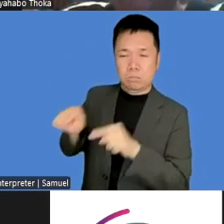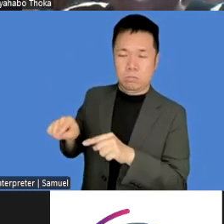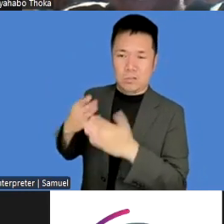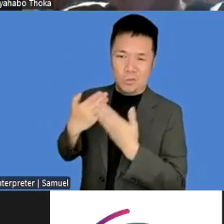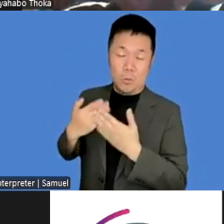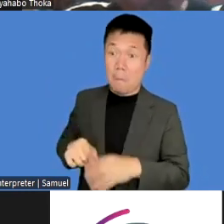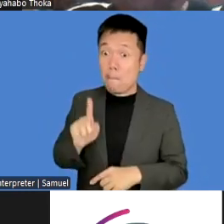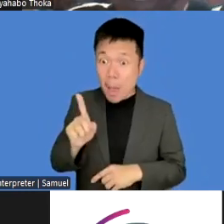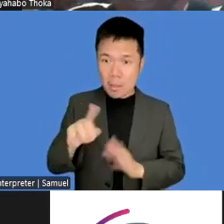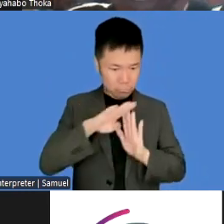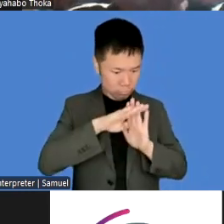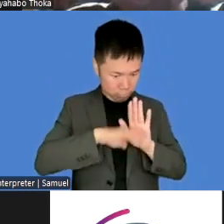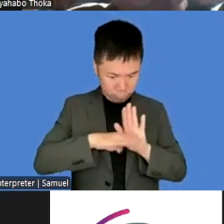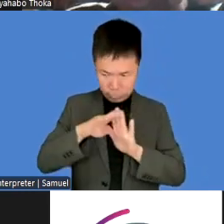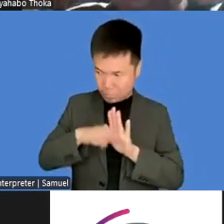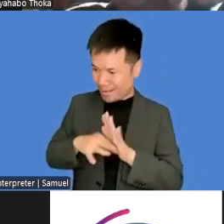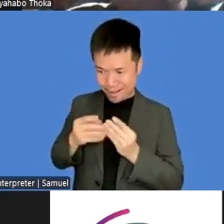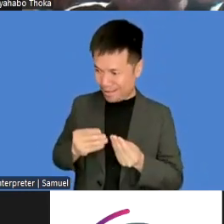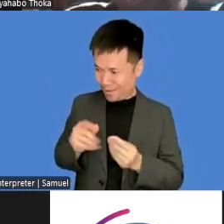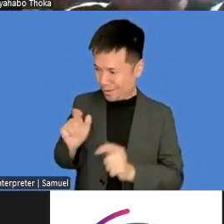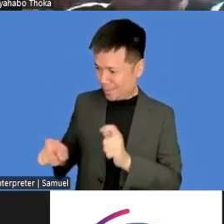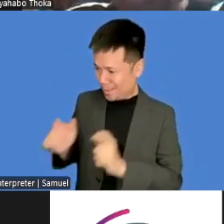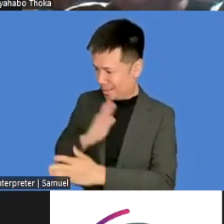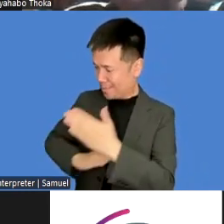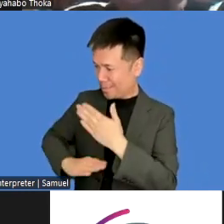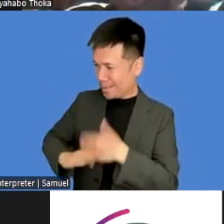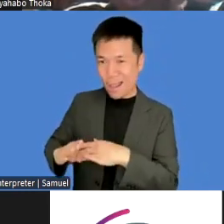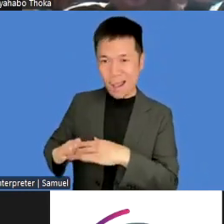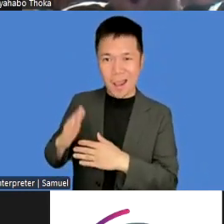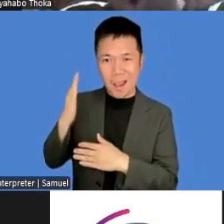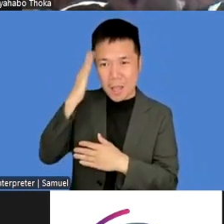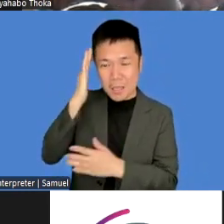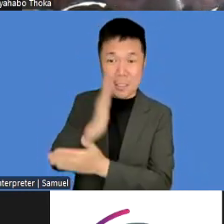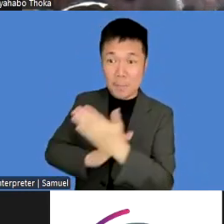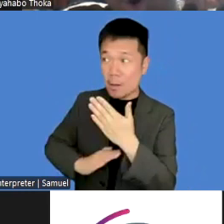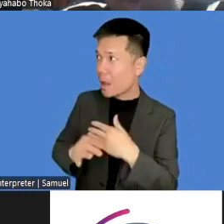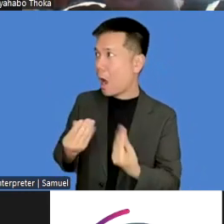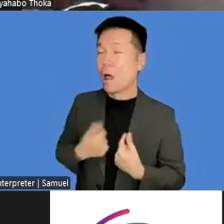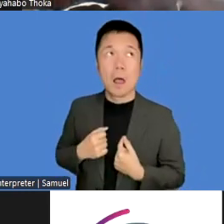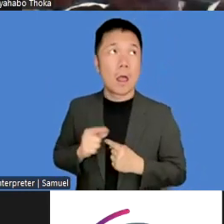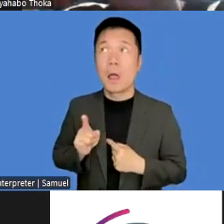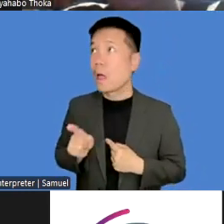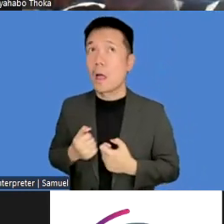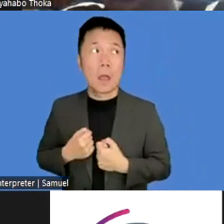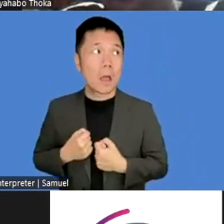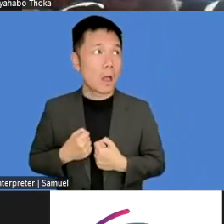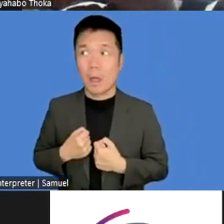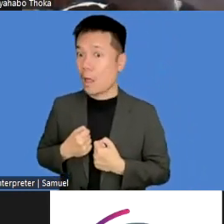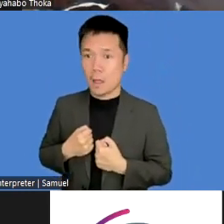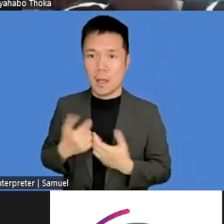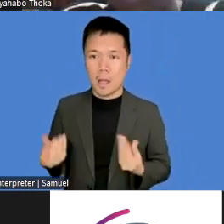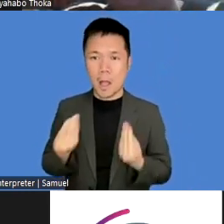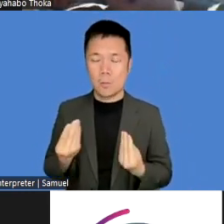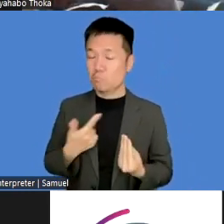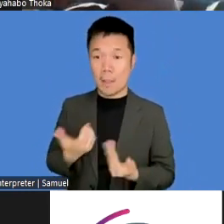any measures to protect learners with disabilities who were returning to school or the provision of support for those